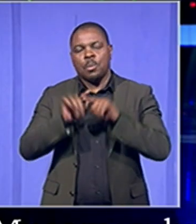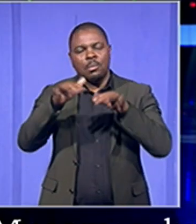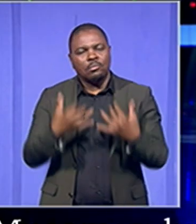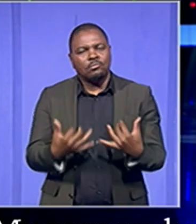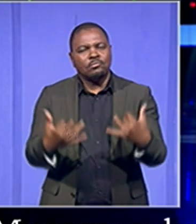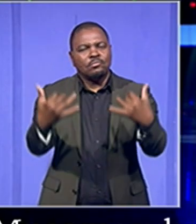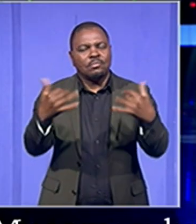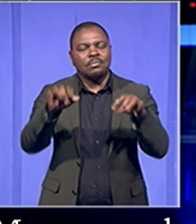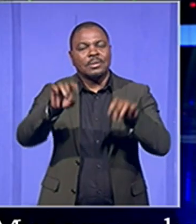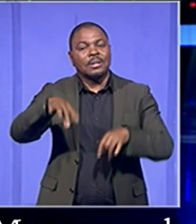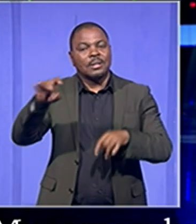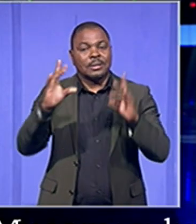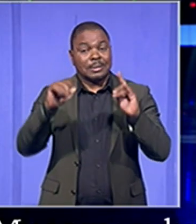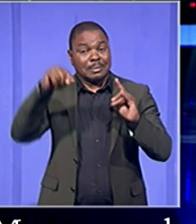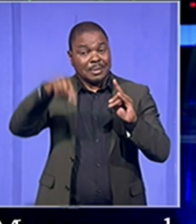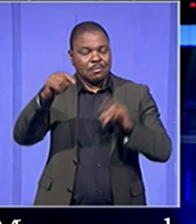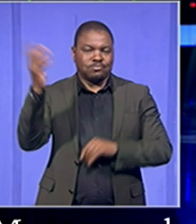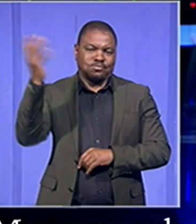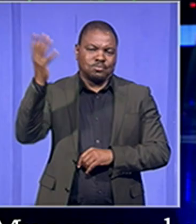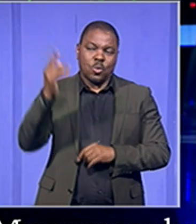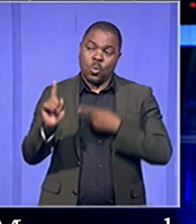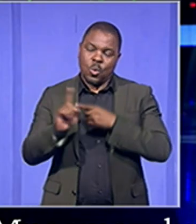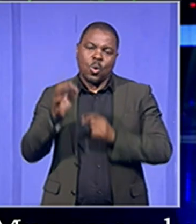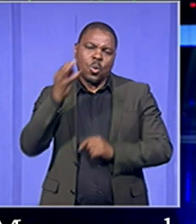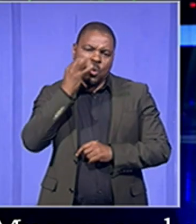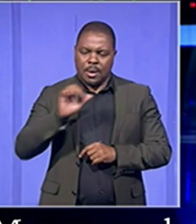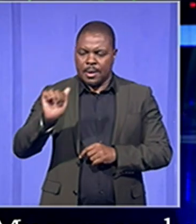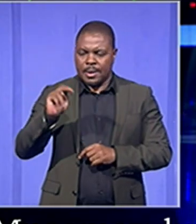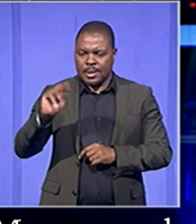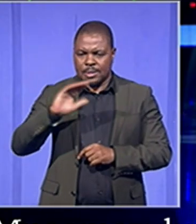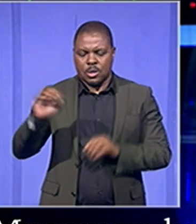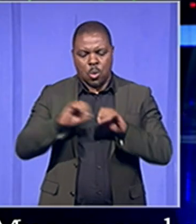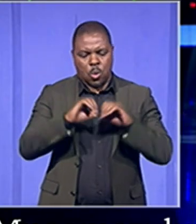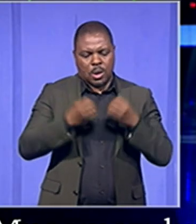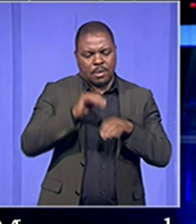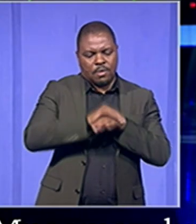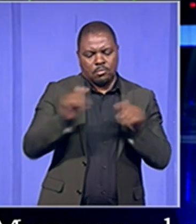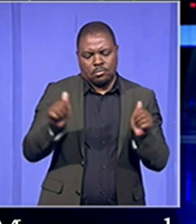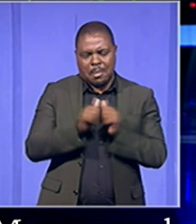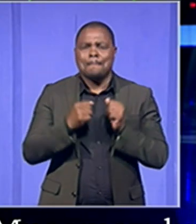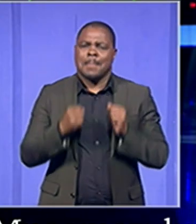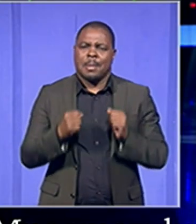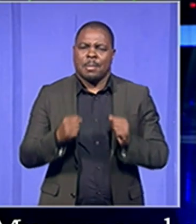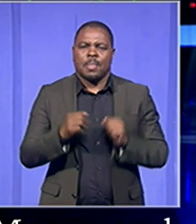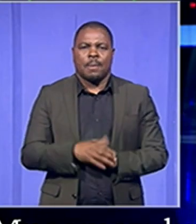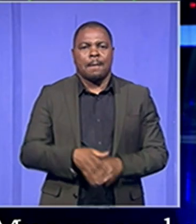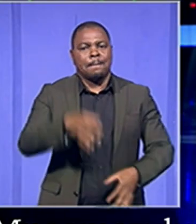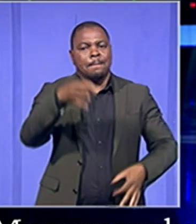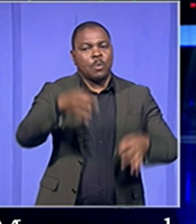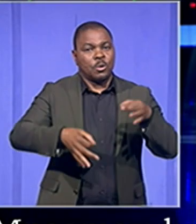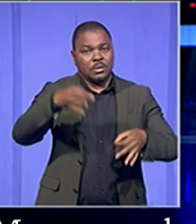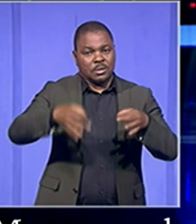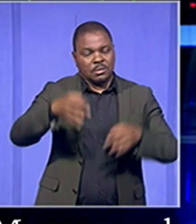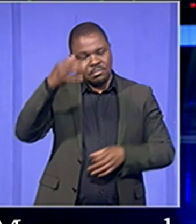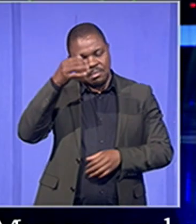maobane, Ramaphosa o boletse hore selekane sa mahata mmoho e ntse e le ngatana nngwe. Mohlophuli wa ditaba tsa dipolotiki Professor Beki Mkomezulu